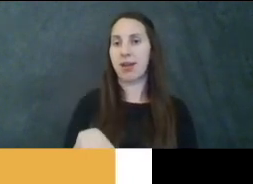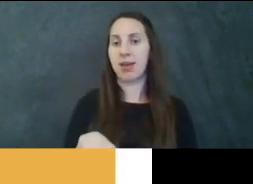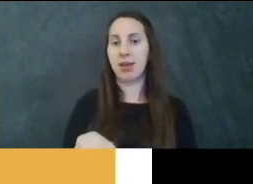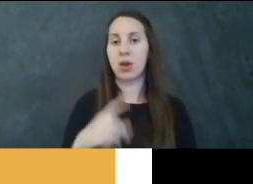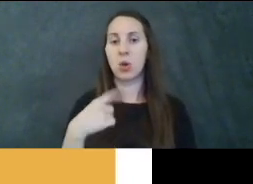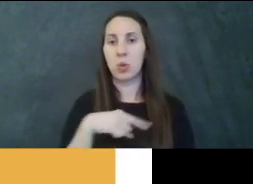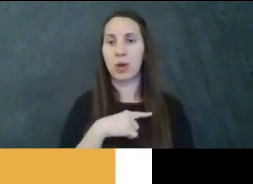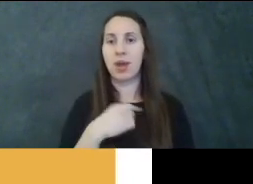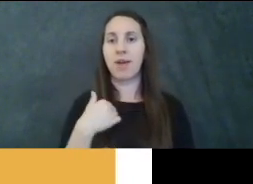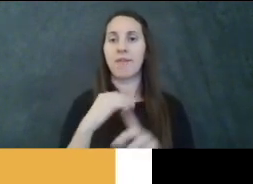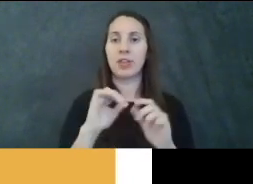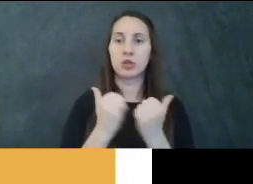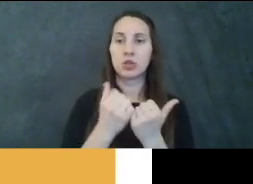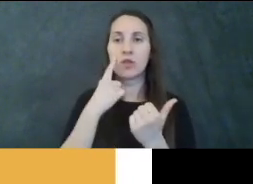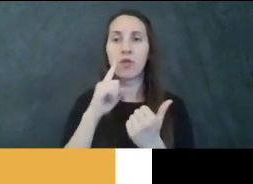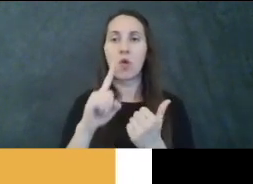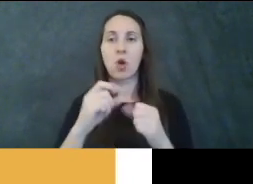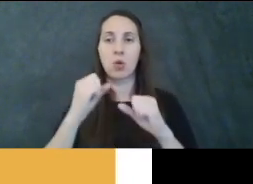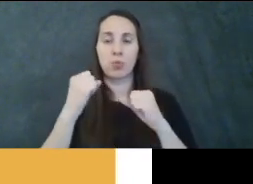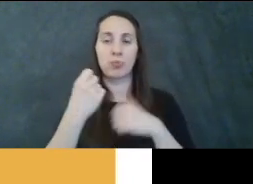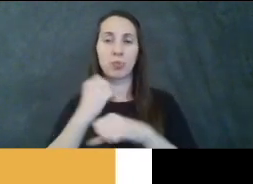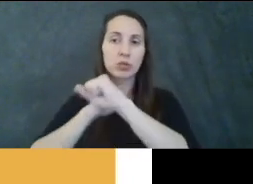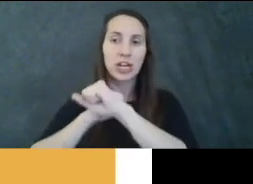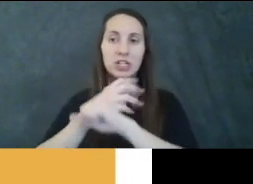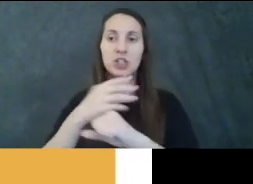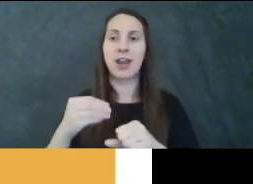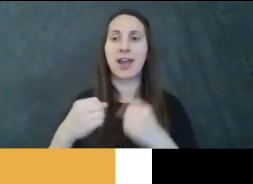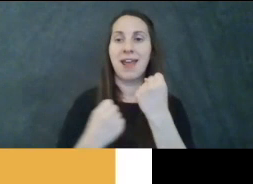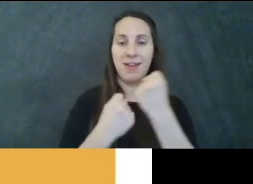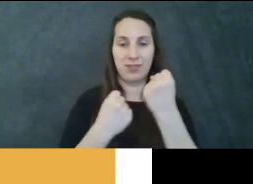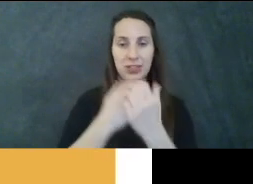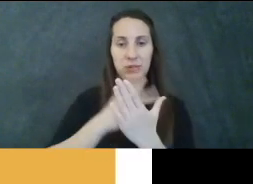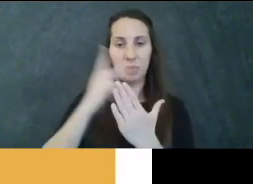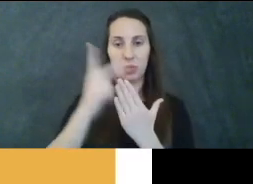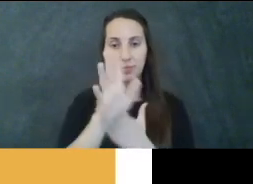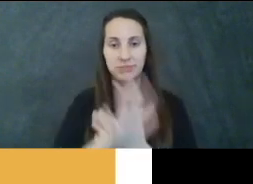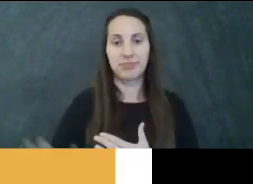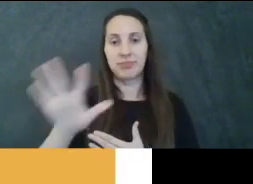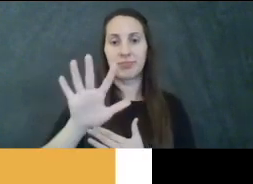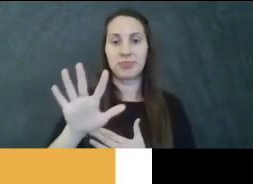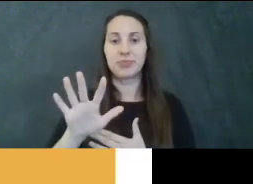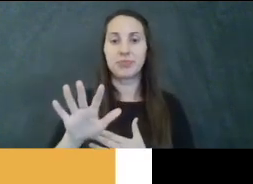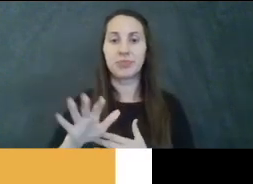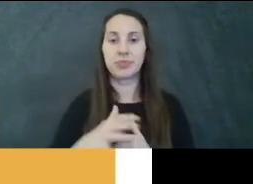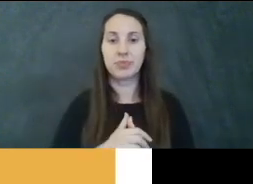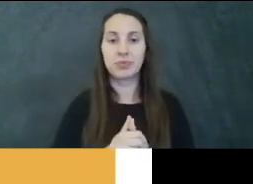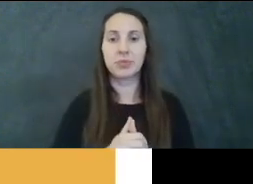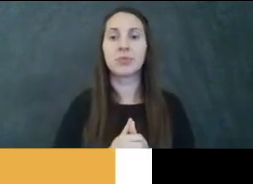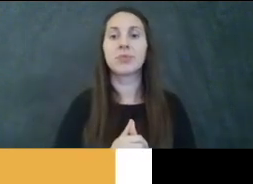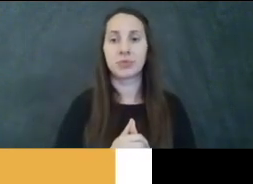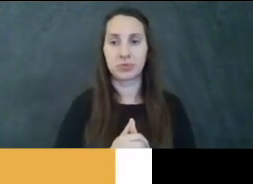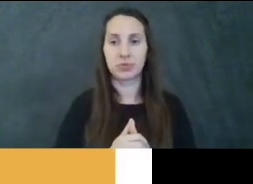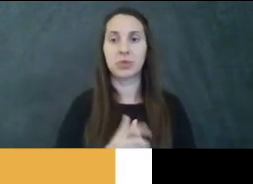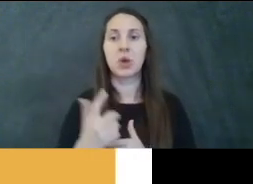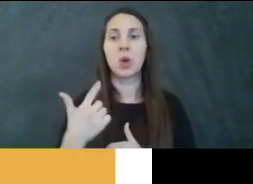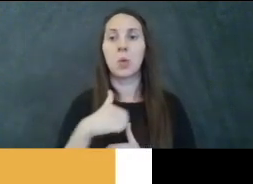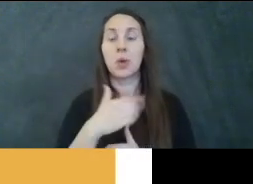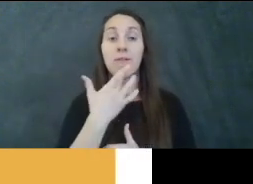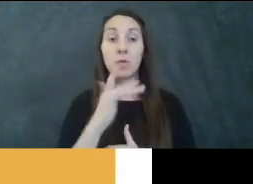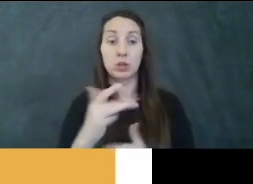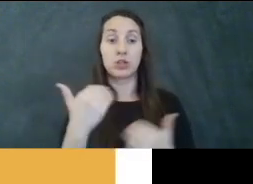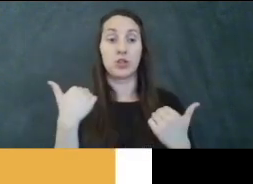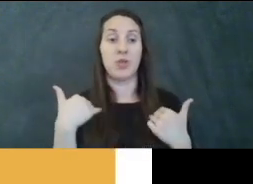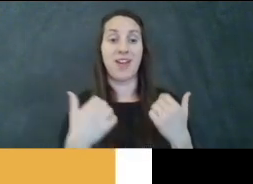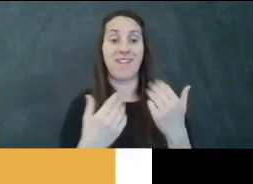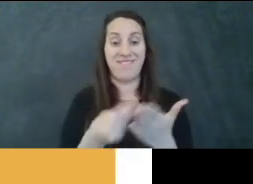and Advocacy Programs around the country, we have been fortunate to have funding from Congress to look